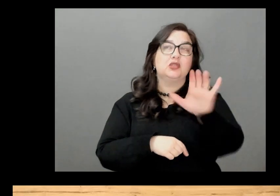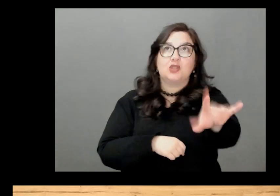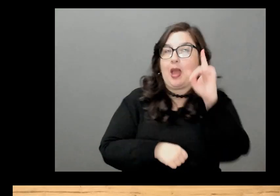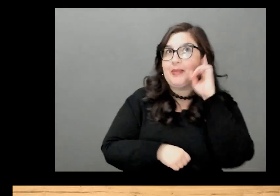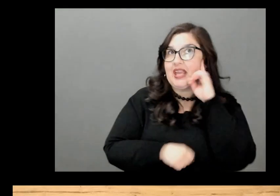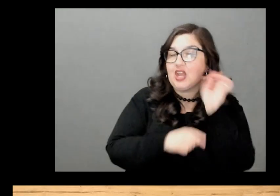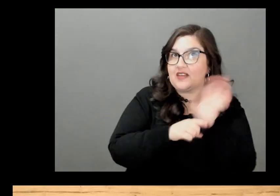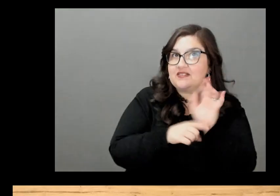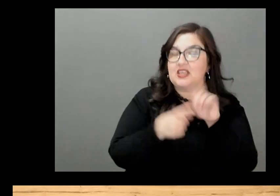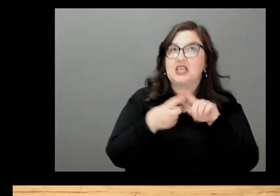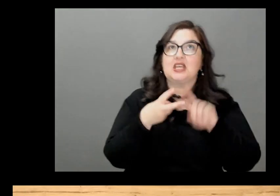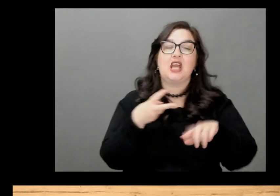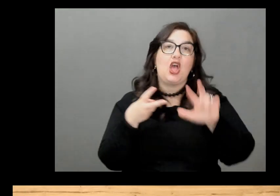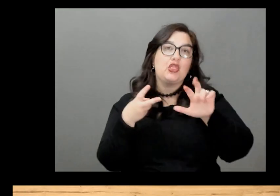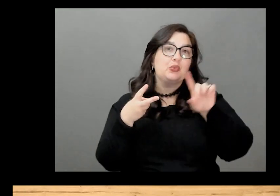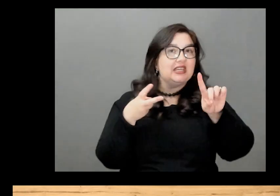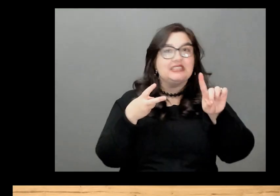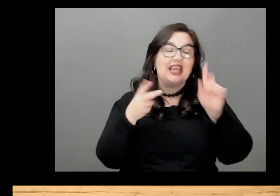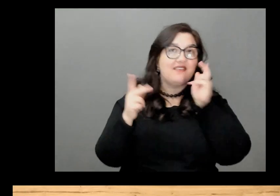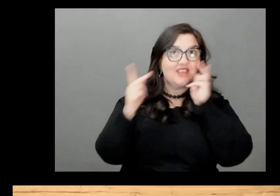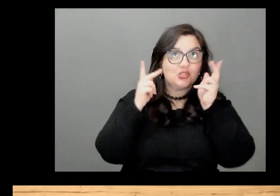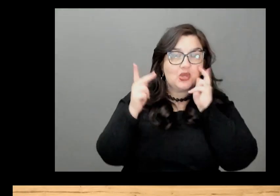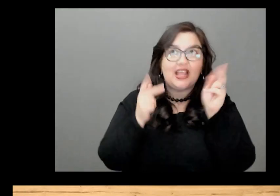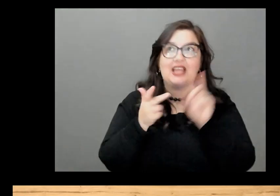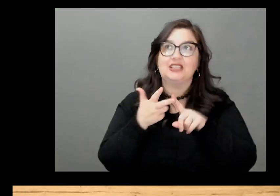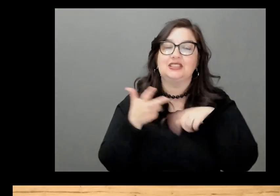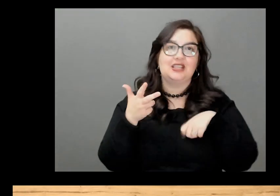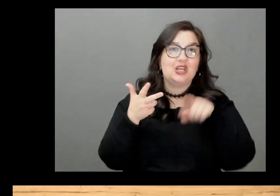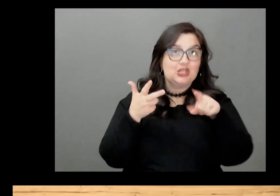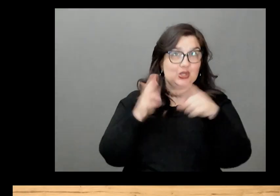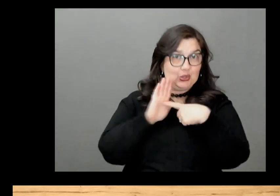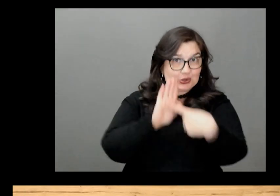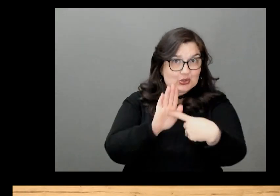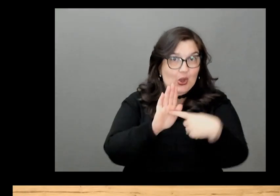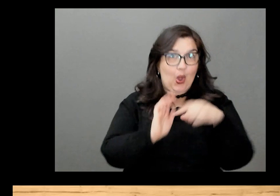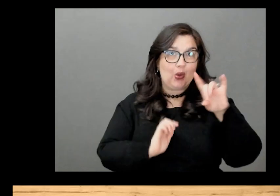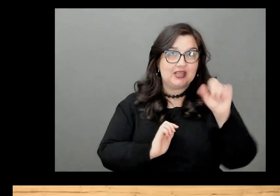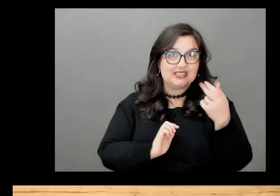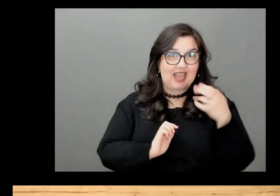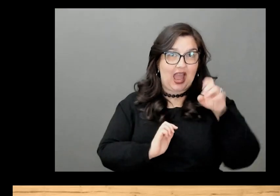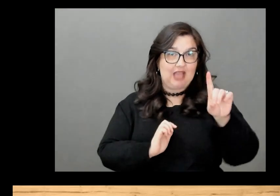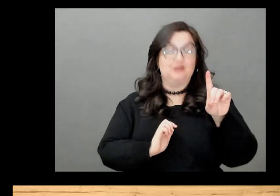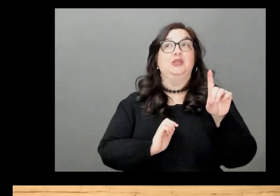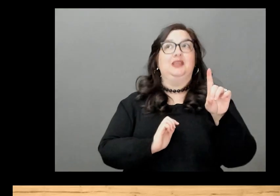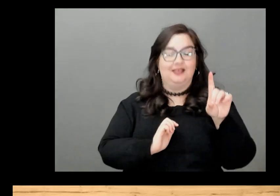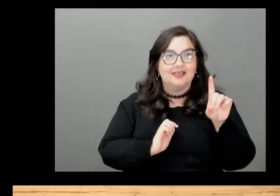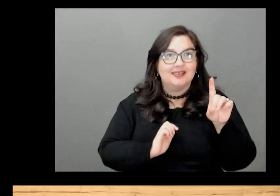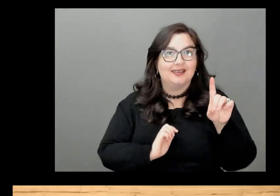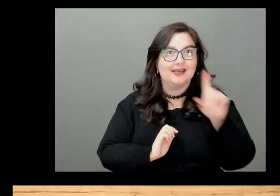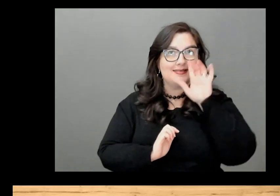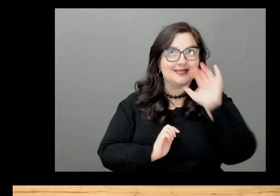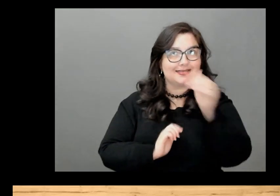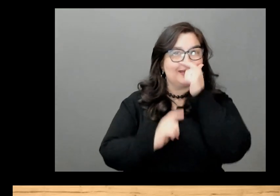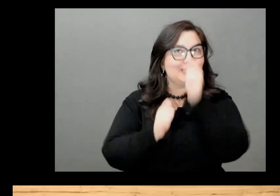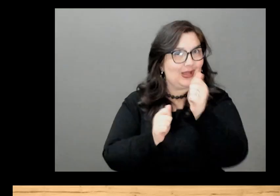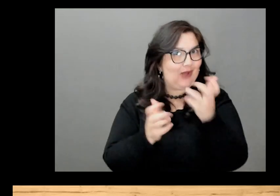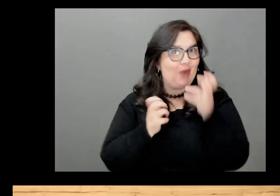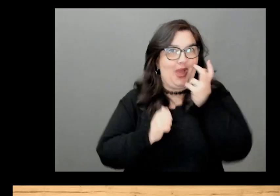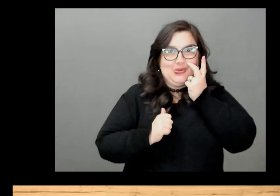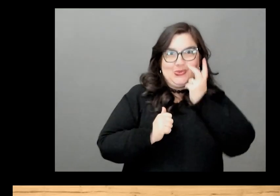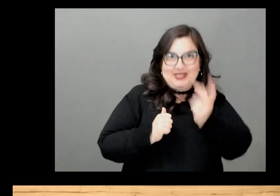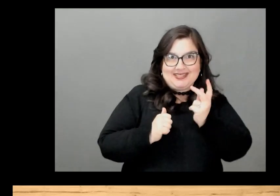I'm hearing 3D visualization, I'm hearing that you're going to show us a dashboard. This sounds really interesting. I really want to see this in